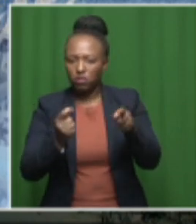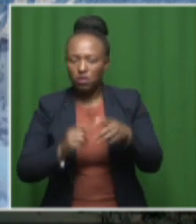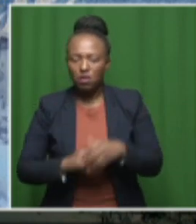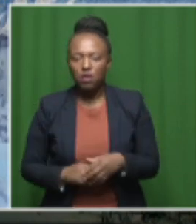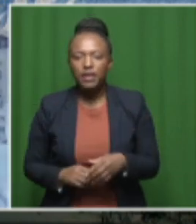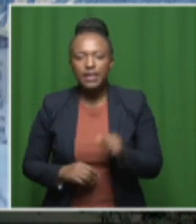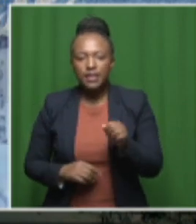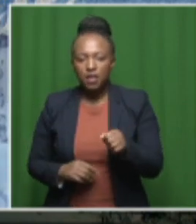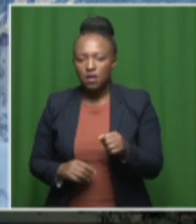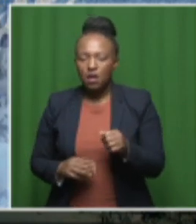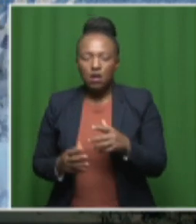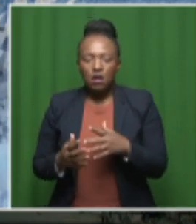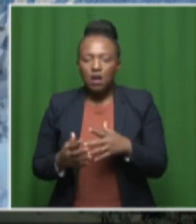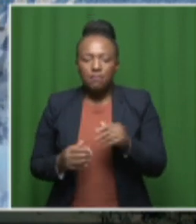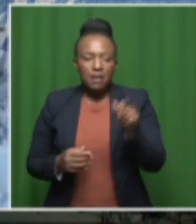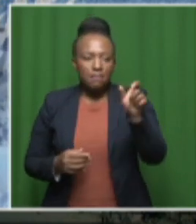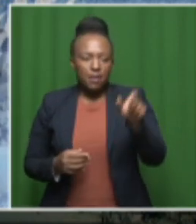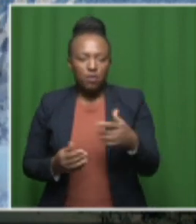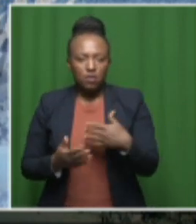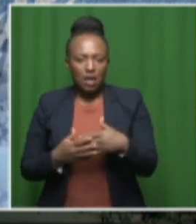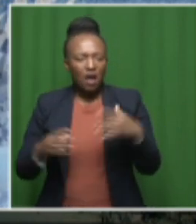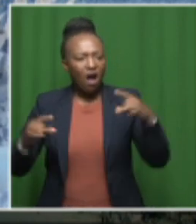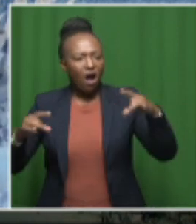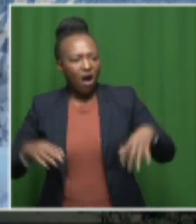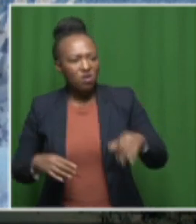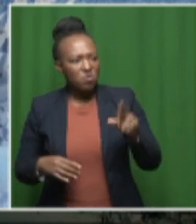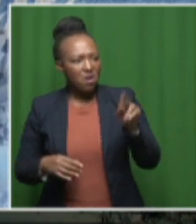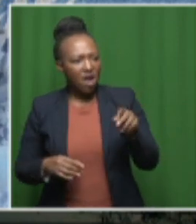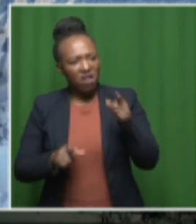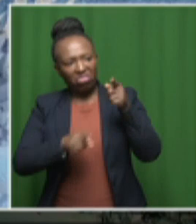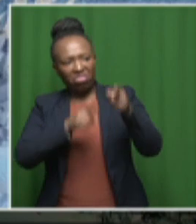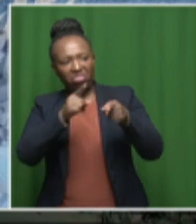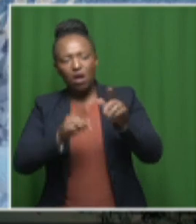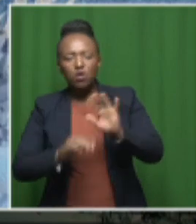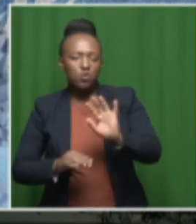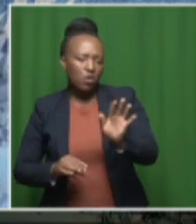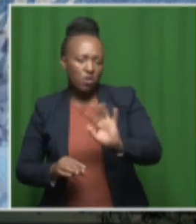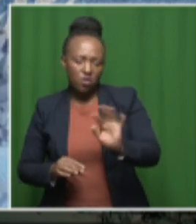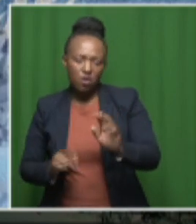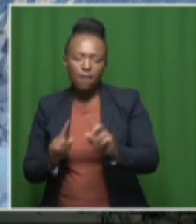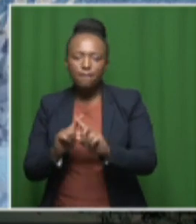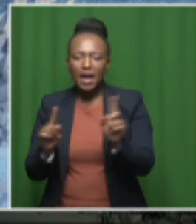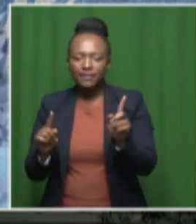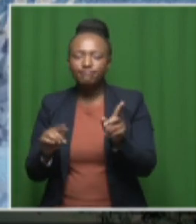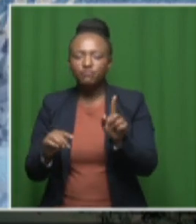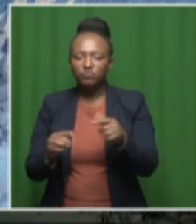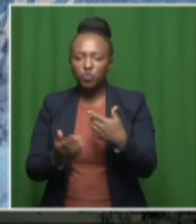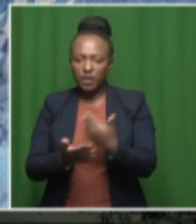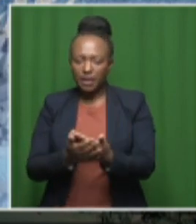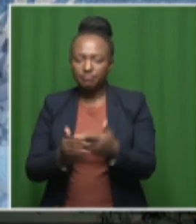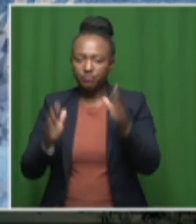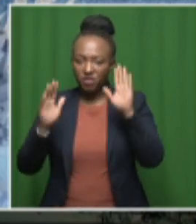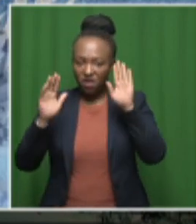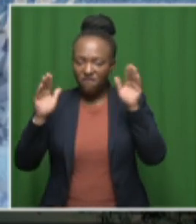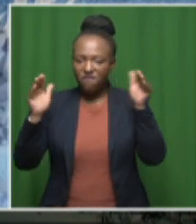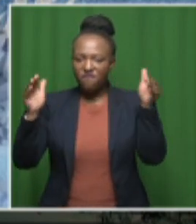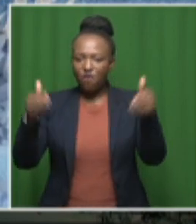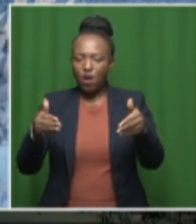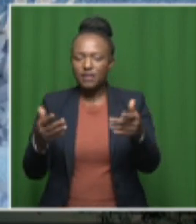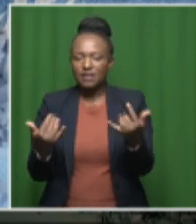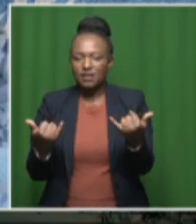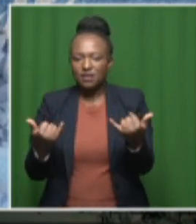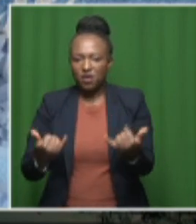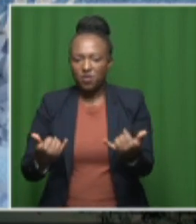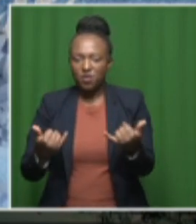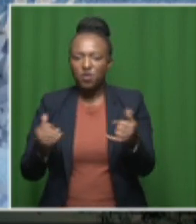and how it assists people that are in desperate situations. But I think it's important also to focus on some of the issues that plague the UN